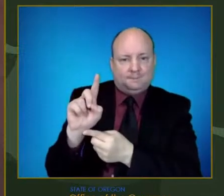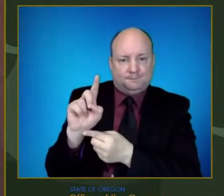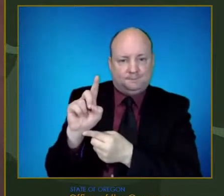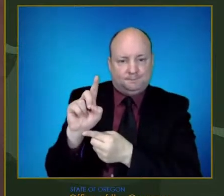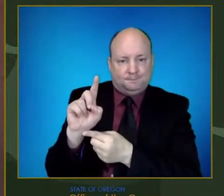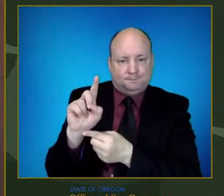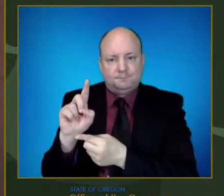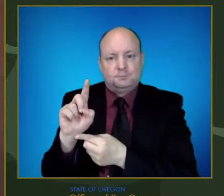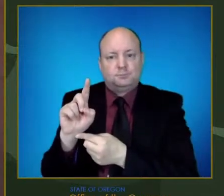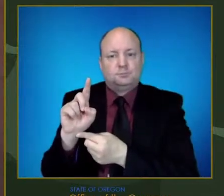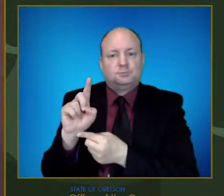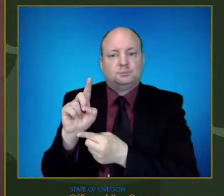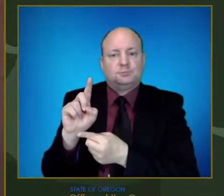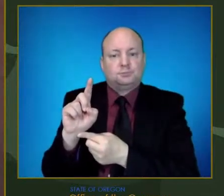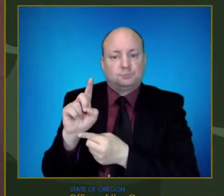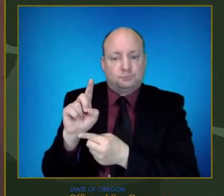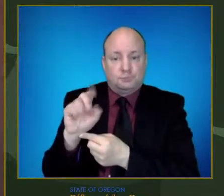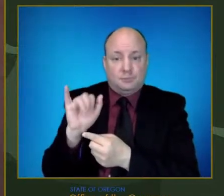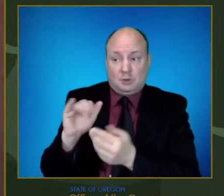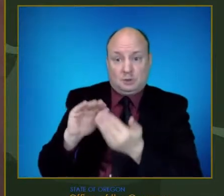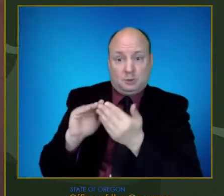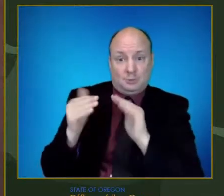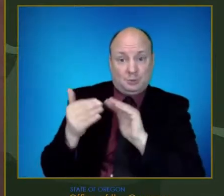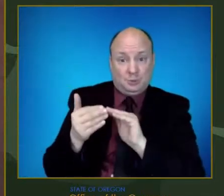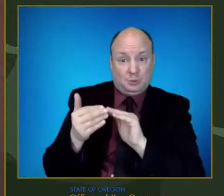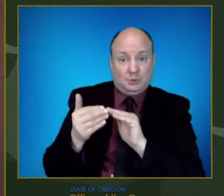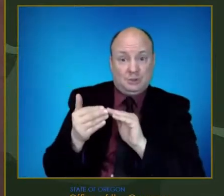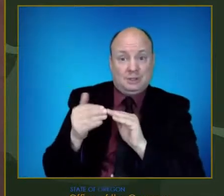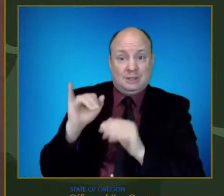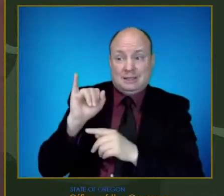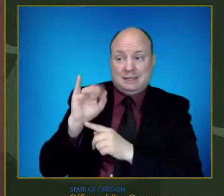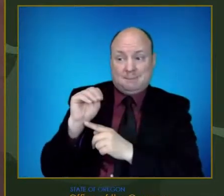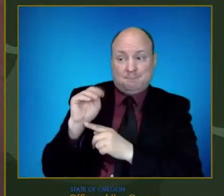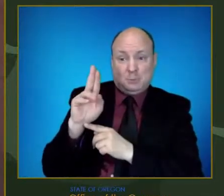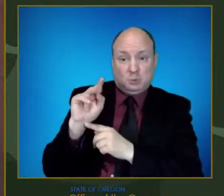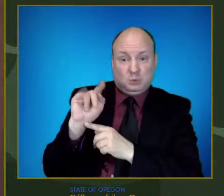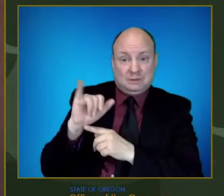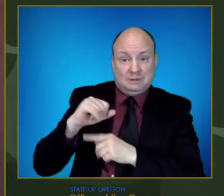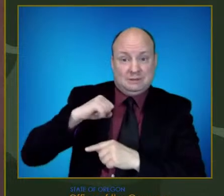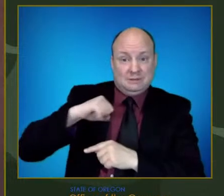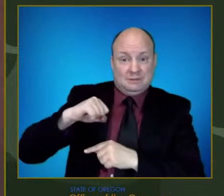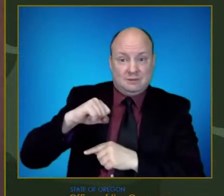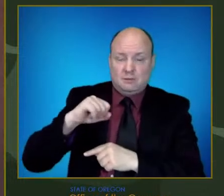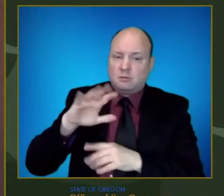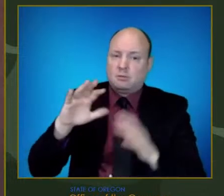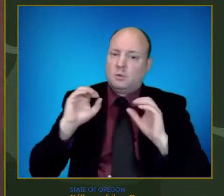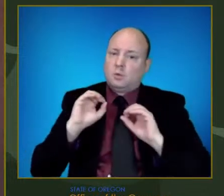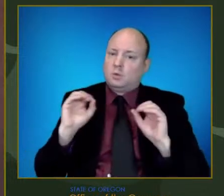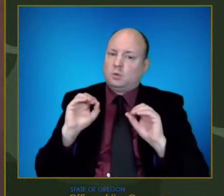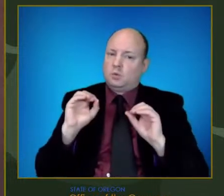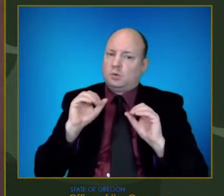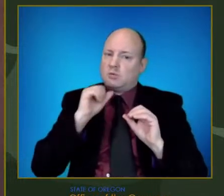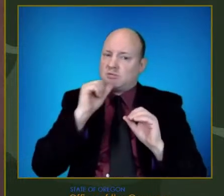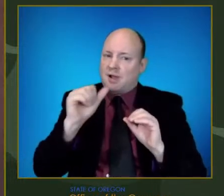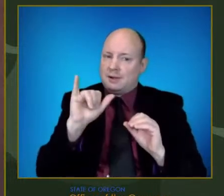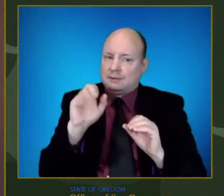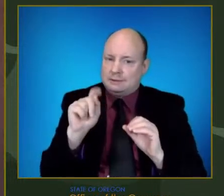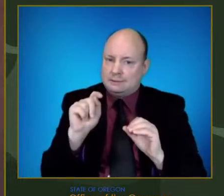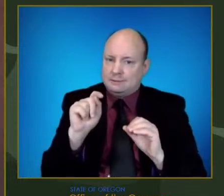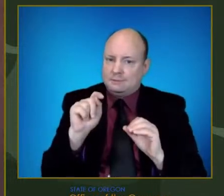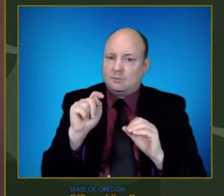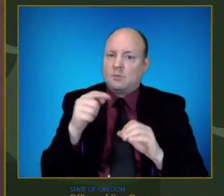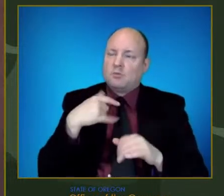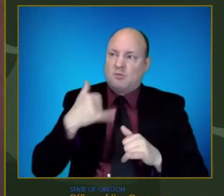community immunity yet throughout Oregon. So obviously it's a race against time, and we're working very, very hard to